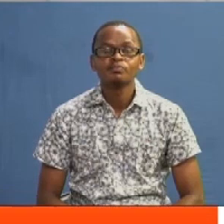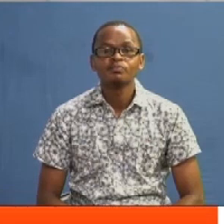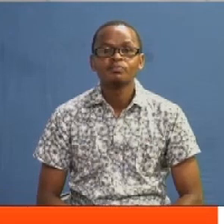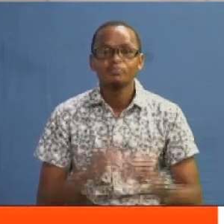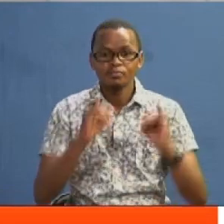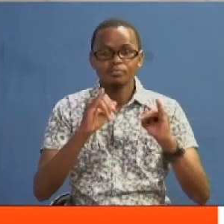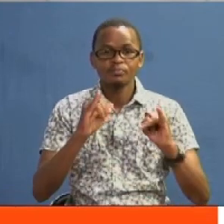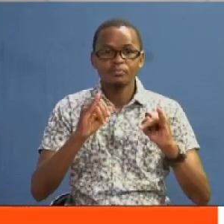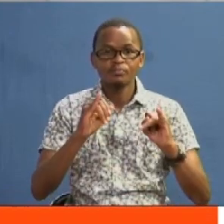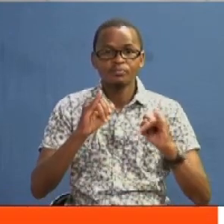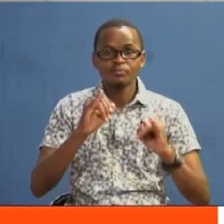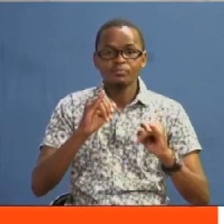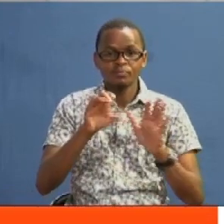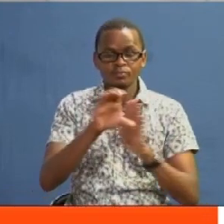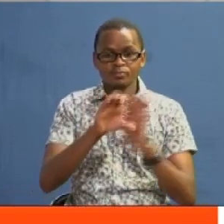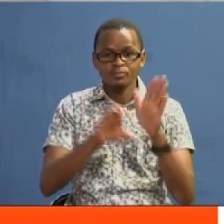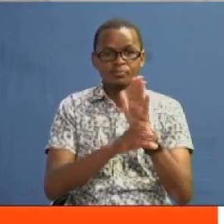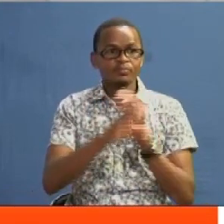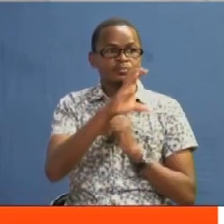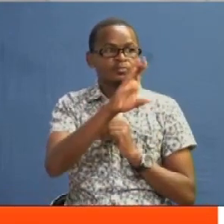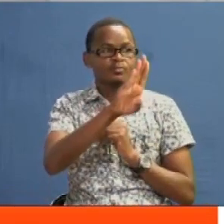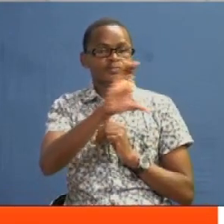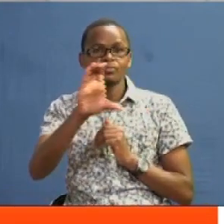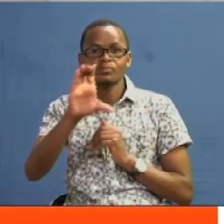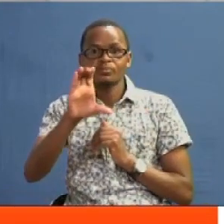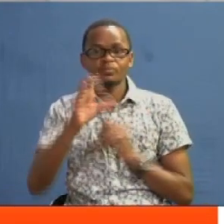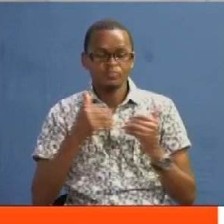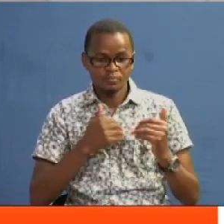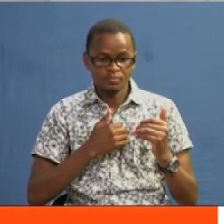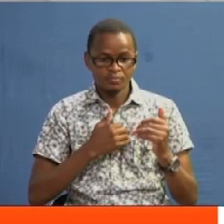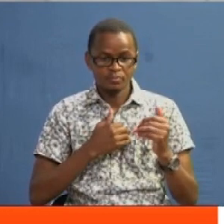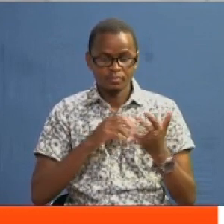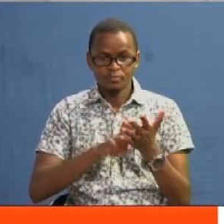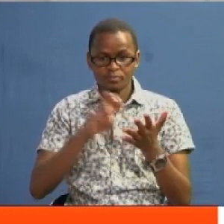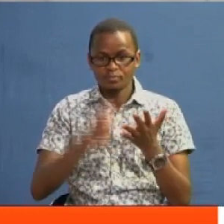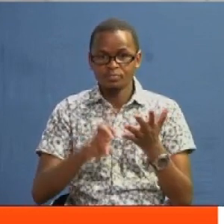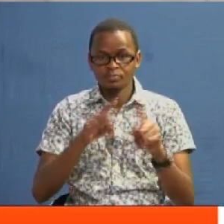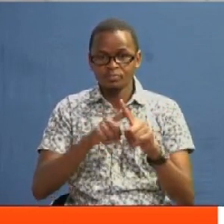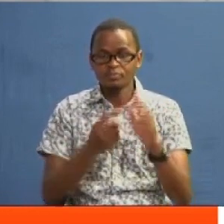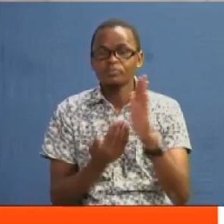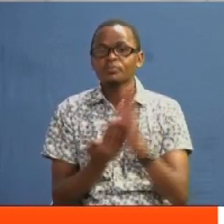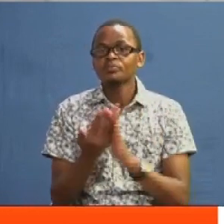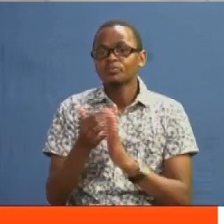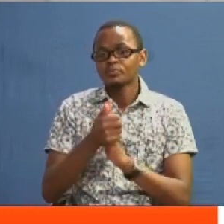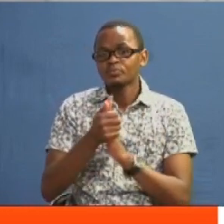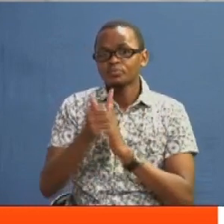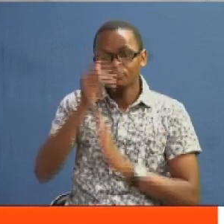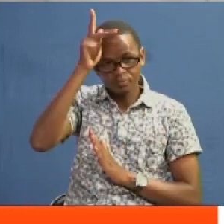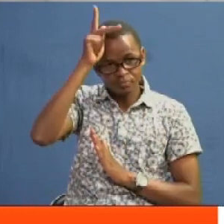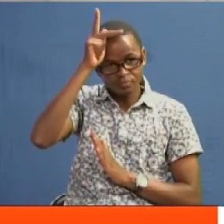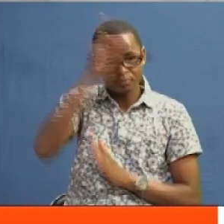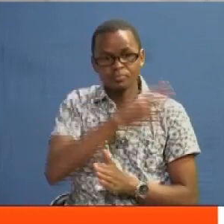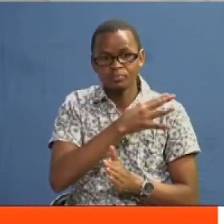Now, the competency-based curriculum, CBC, is designed to emphasize the significance of developing skills and knowledge and